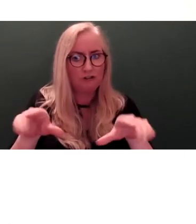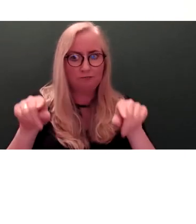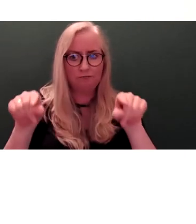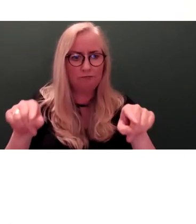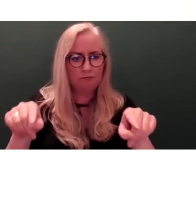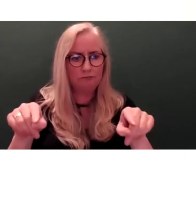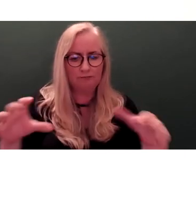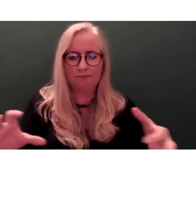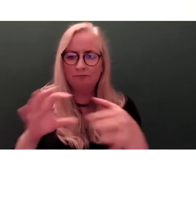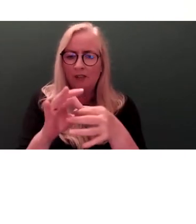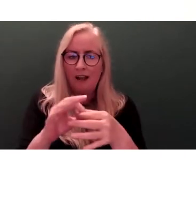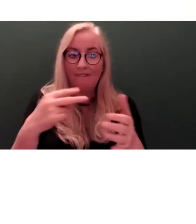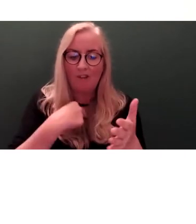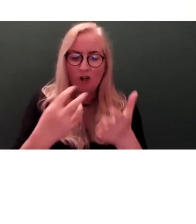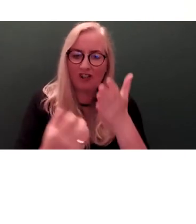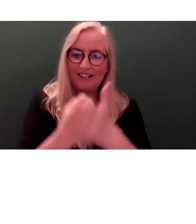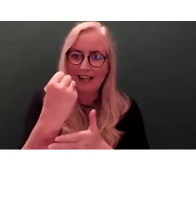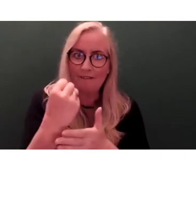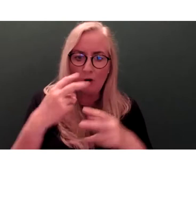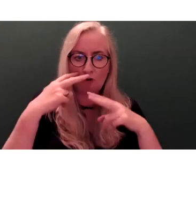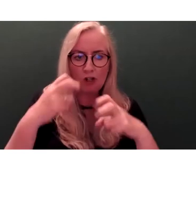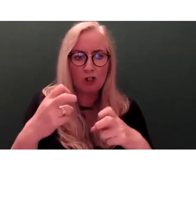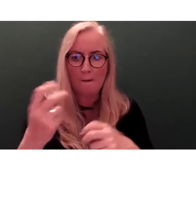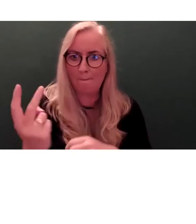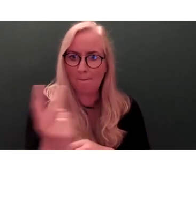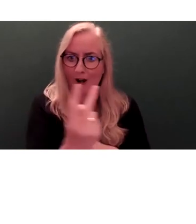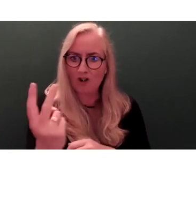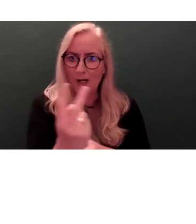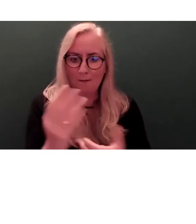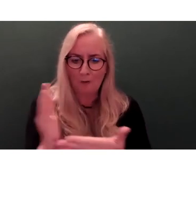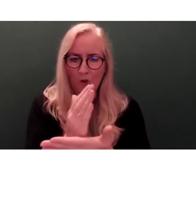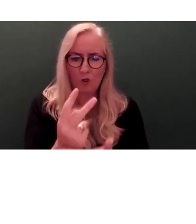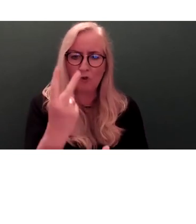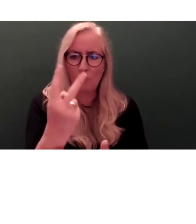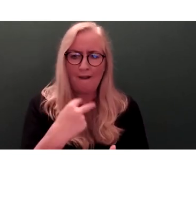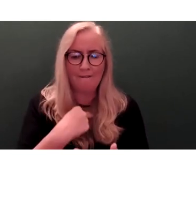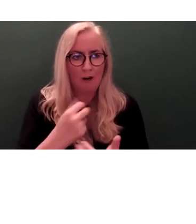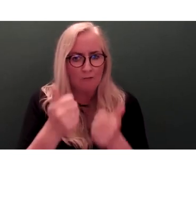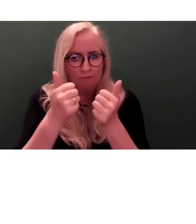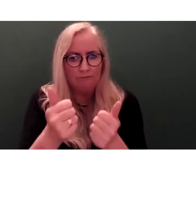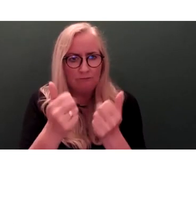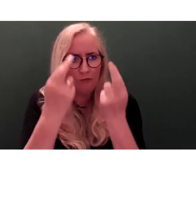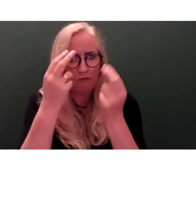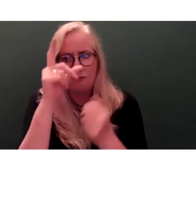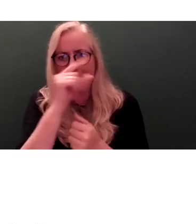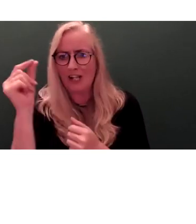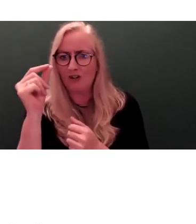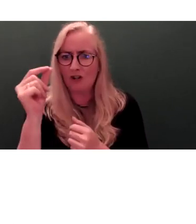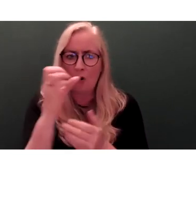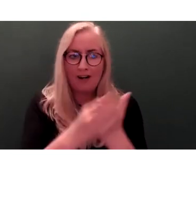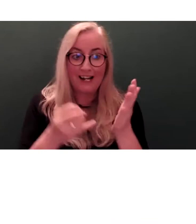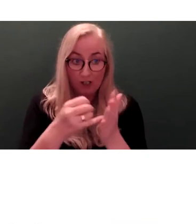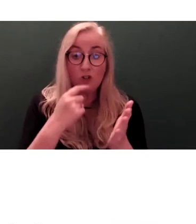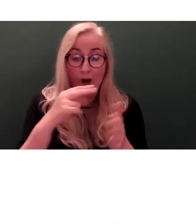a very successful research partnership with each of these two very reputable organisations. So the NDA was